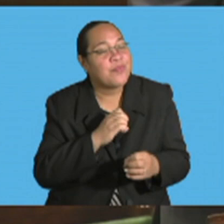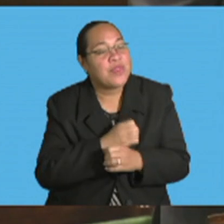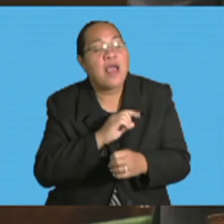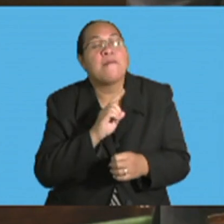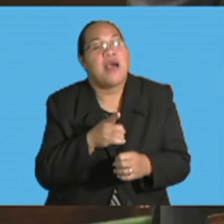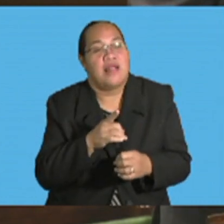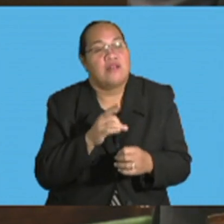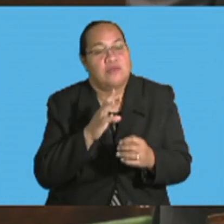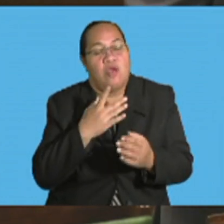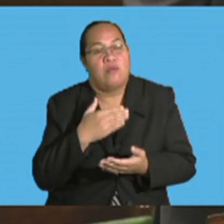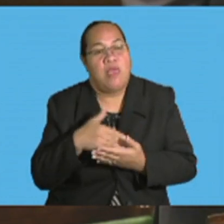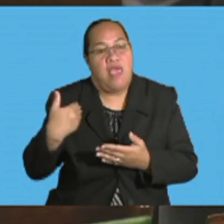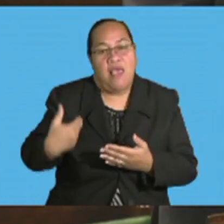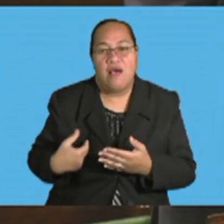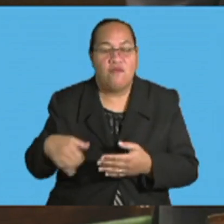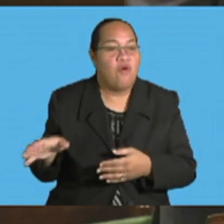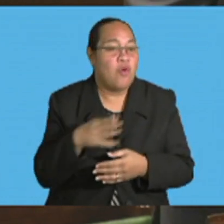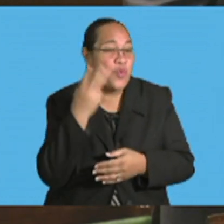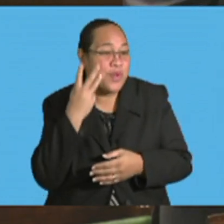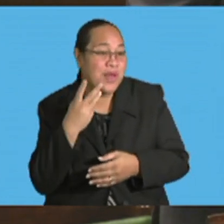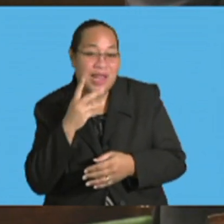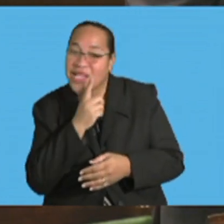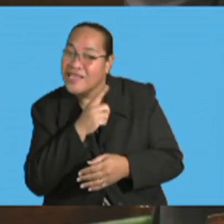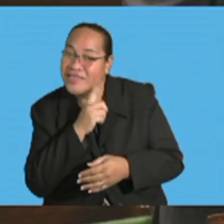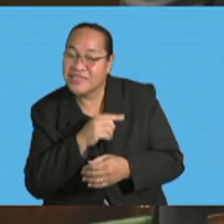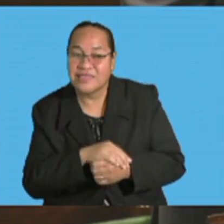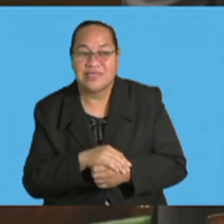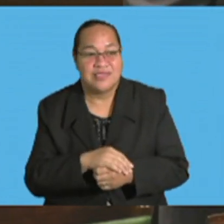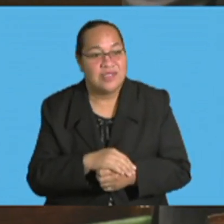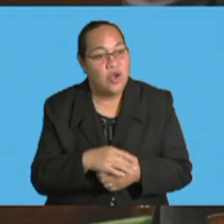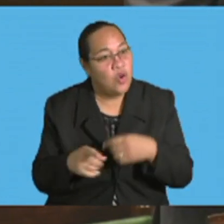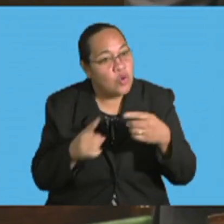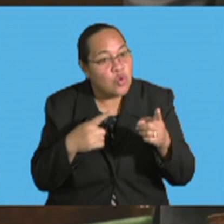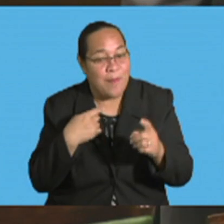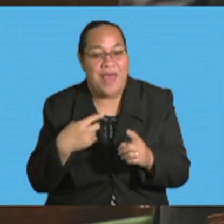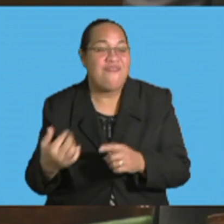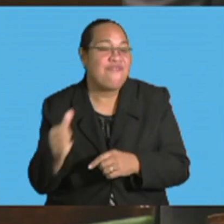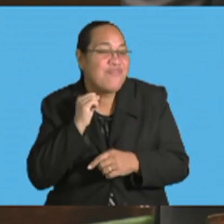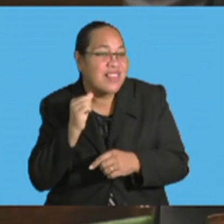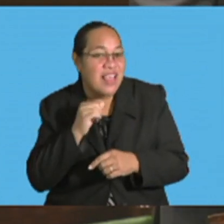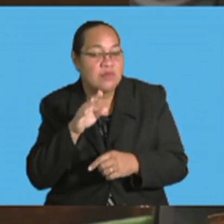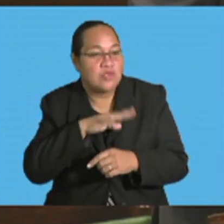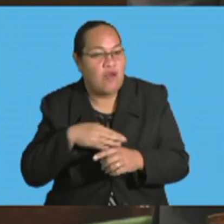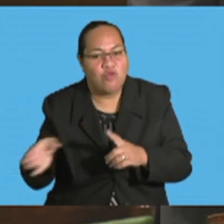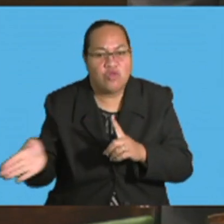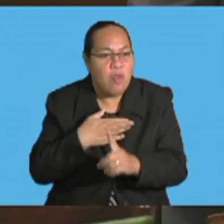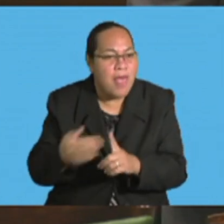every Fijian, particularly the women and girls and young girls who have been victims of domestic